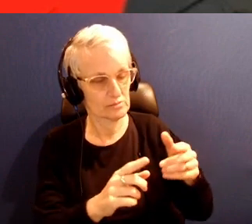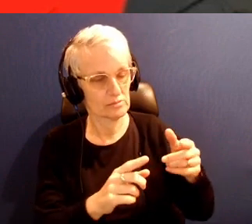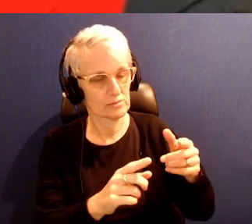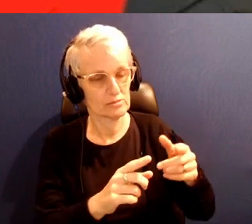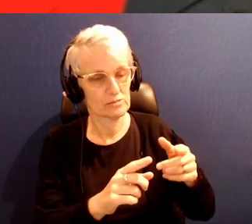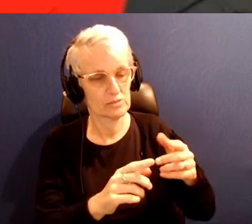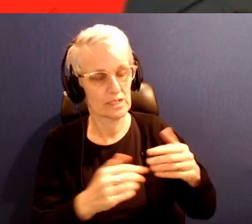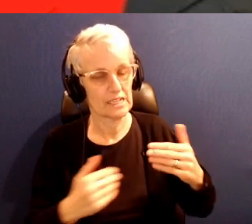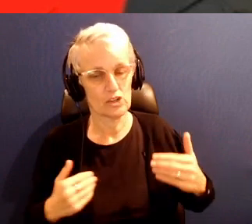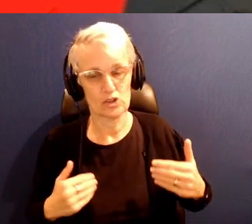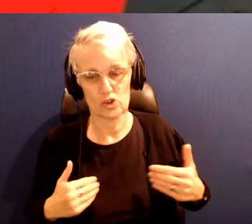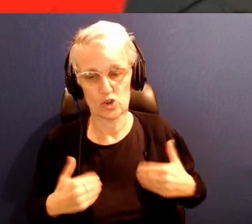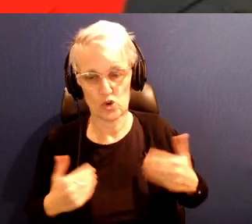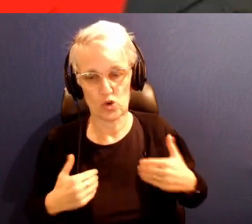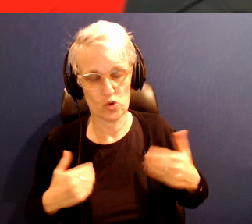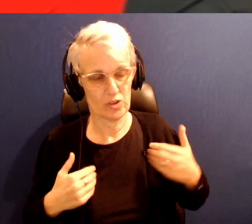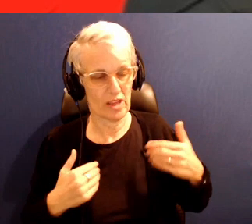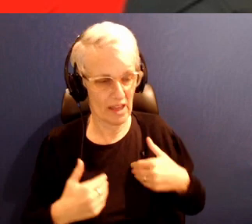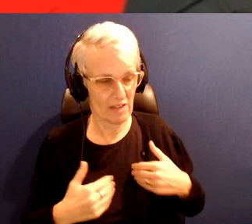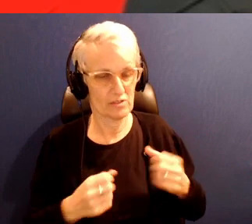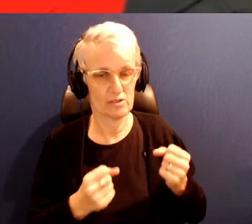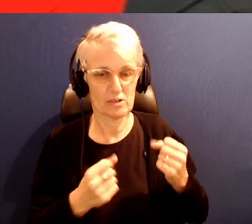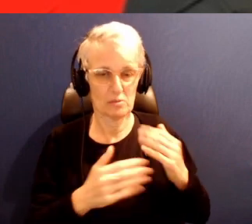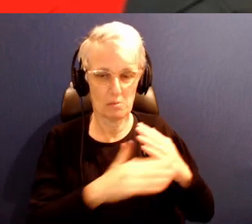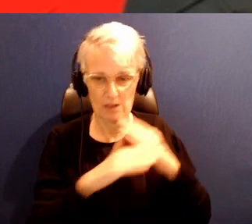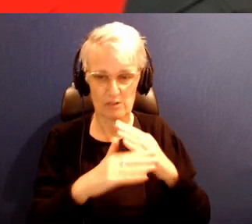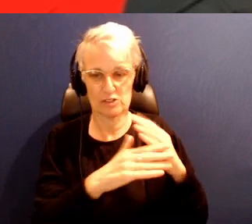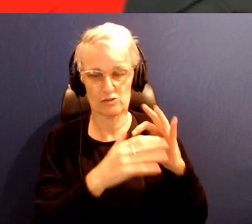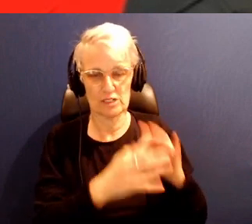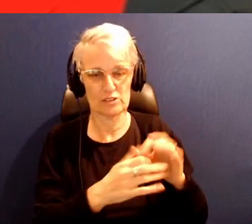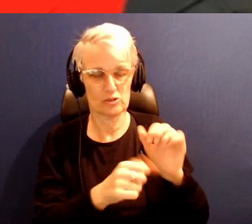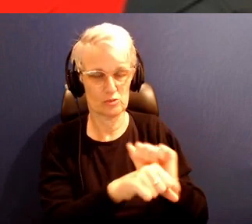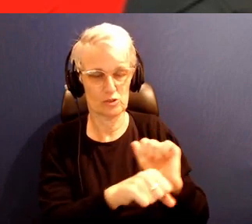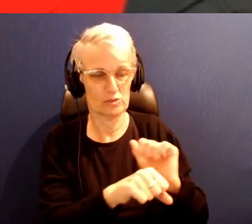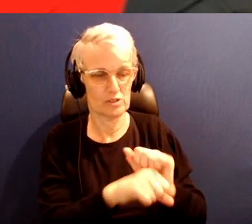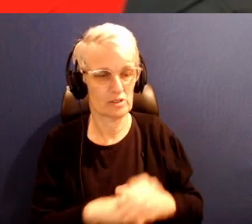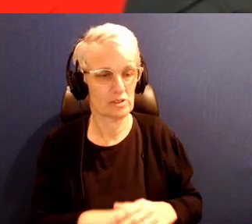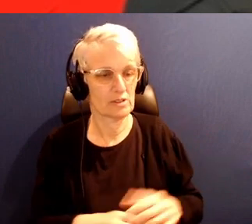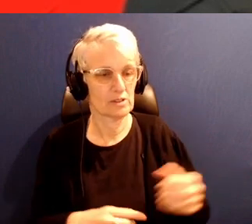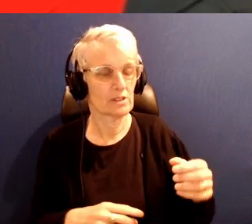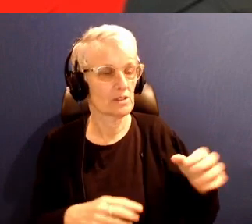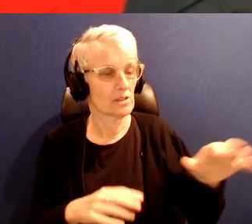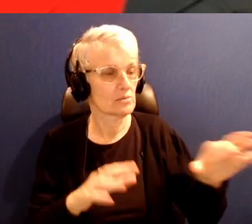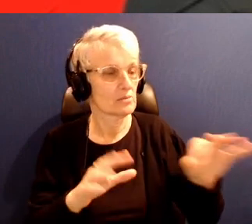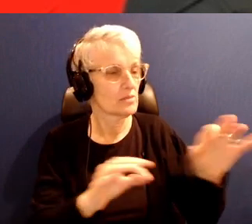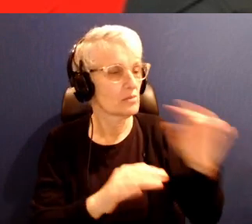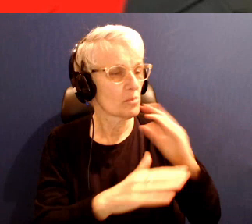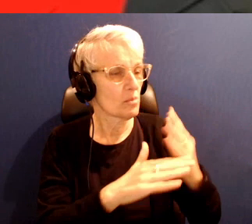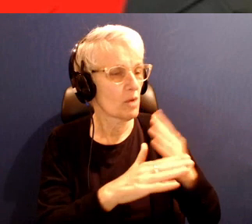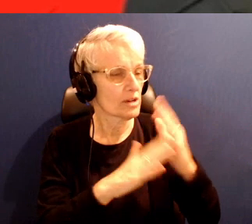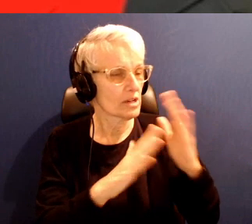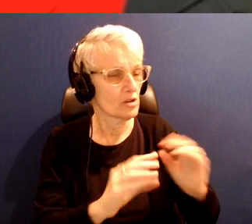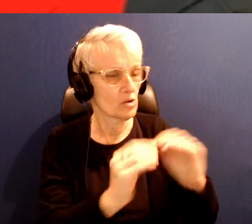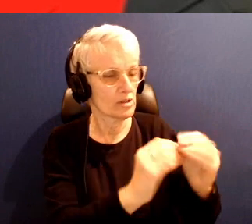significant proportion of youth facing barriers to employment. After selecting partner organizations for